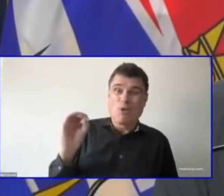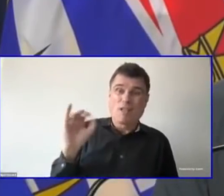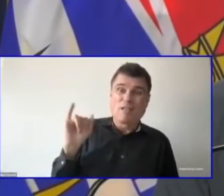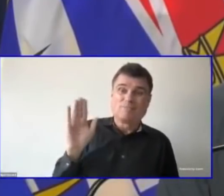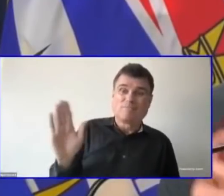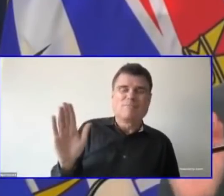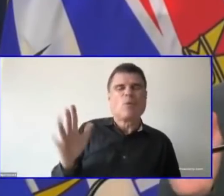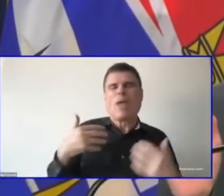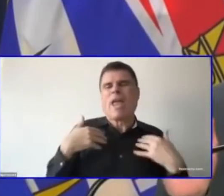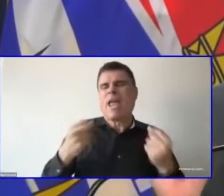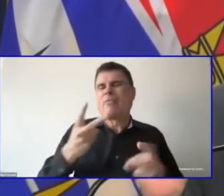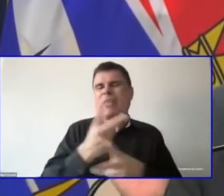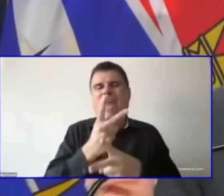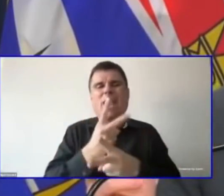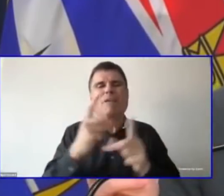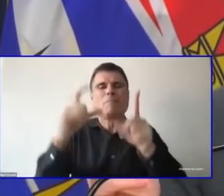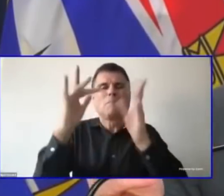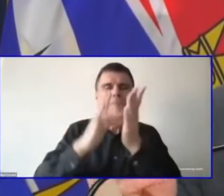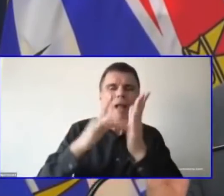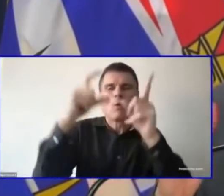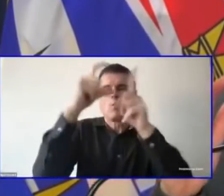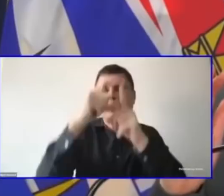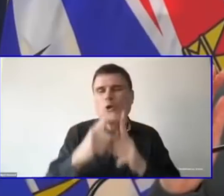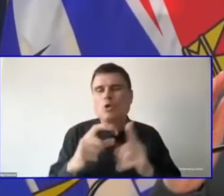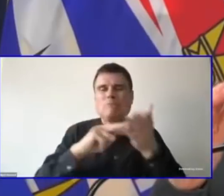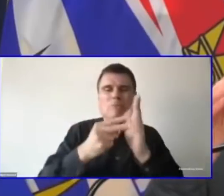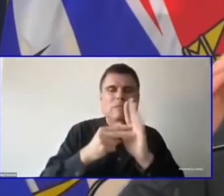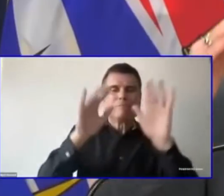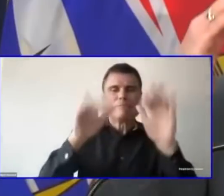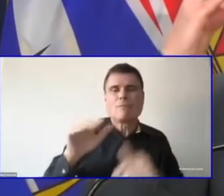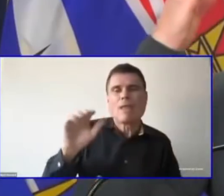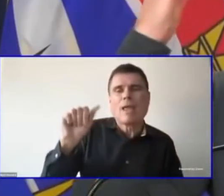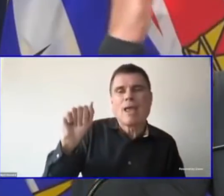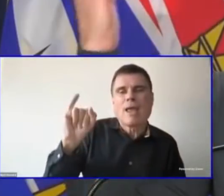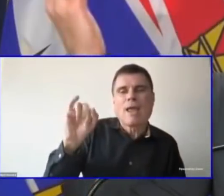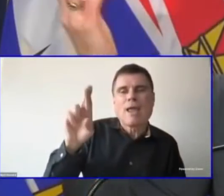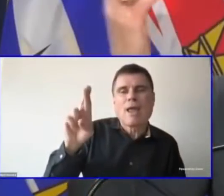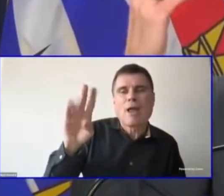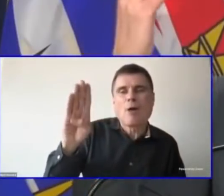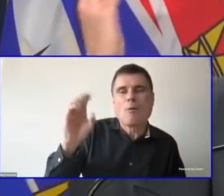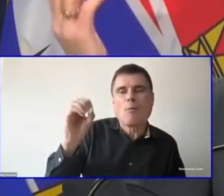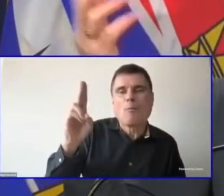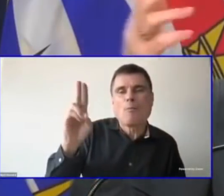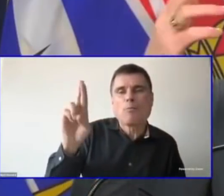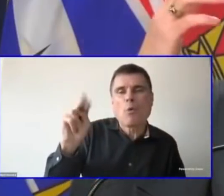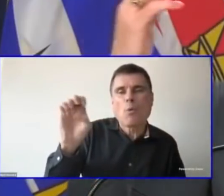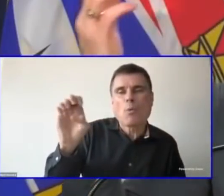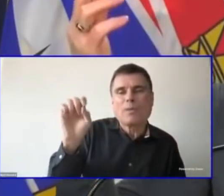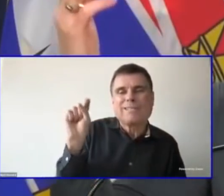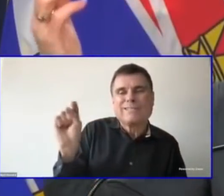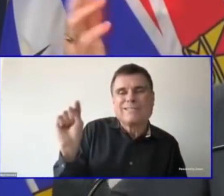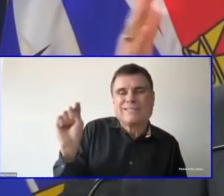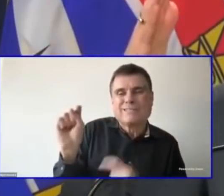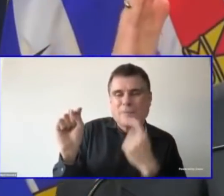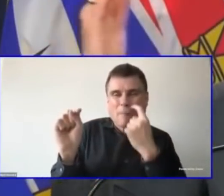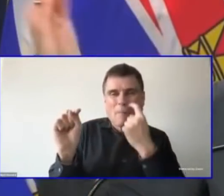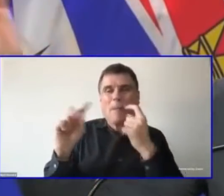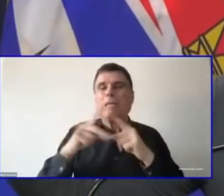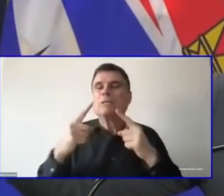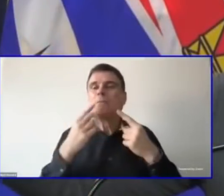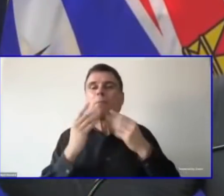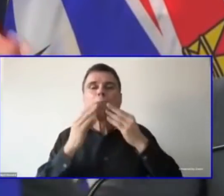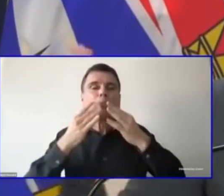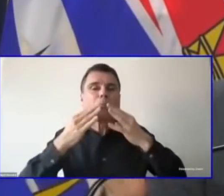healthcare setting for airborne transmission, it really talks about viruses that can be suspended in the air